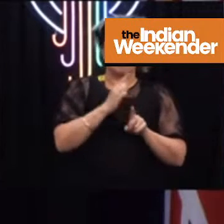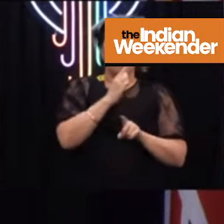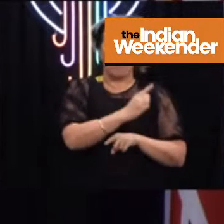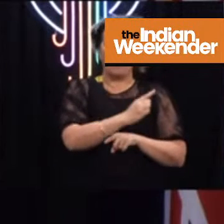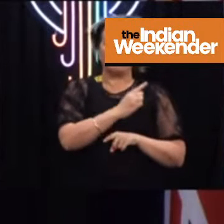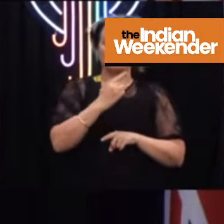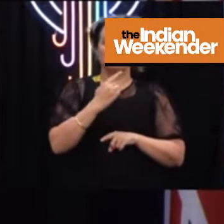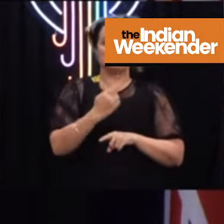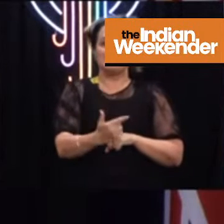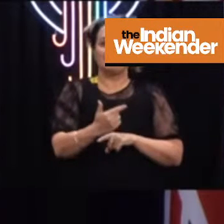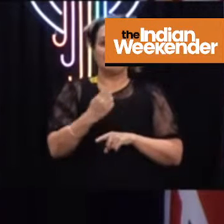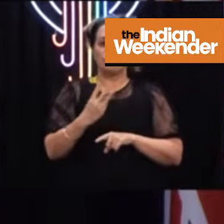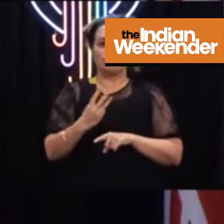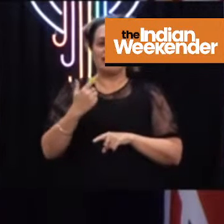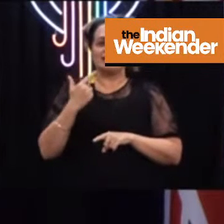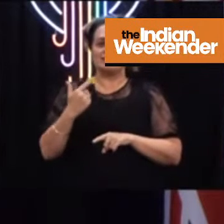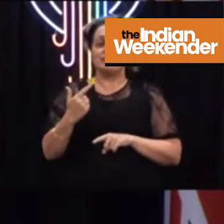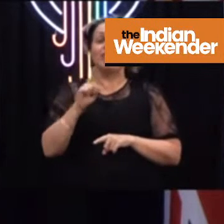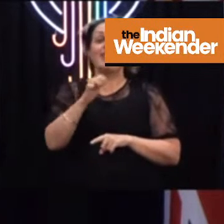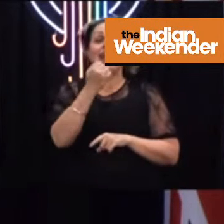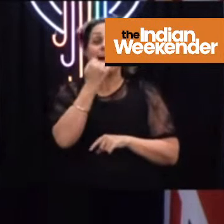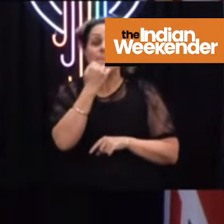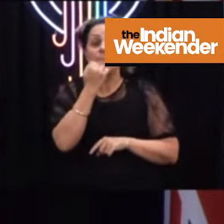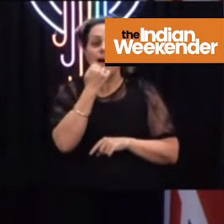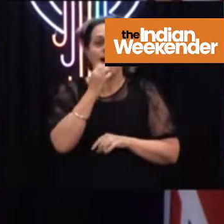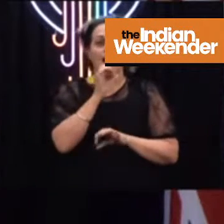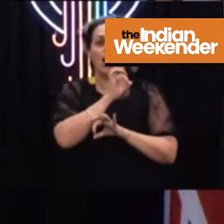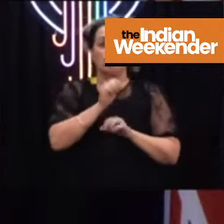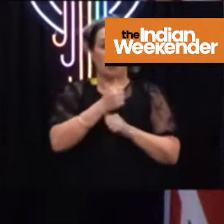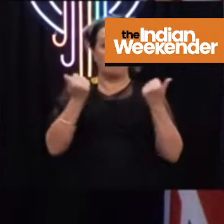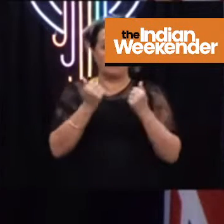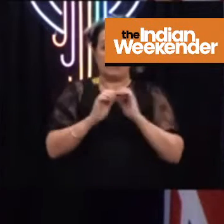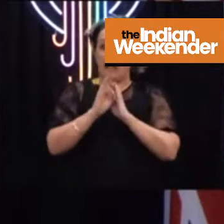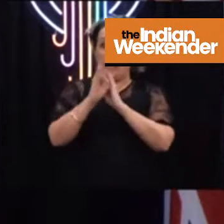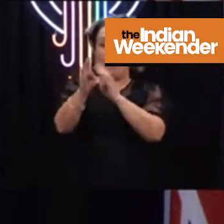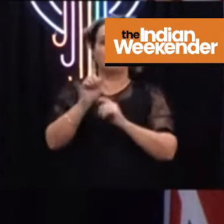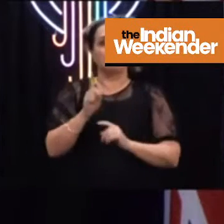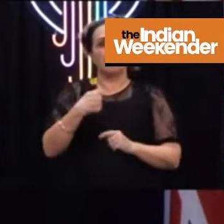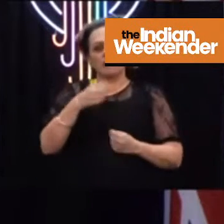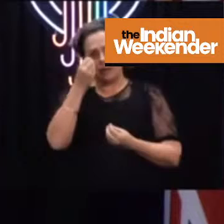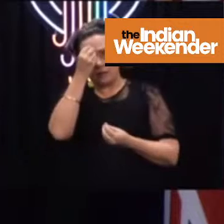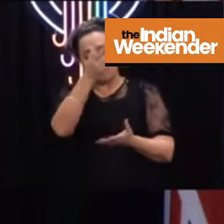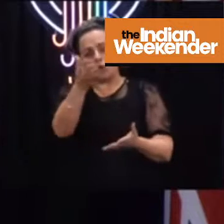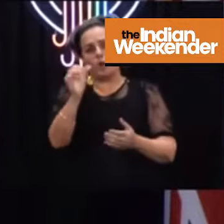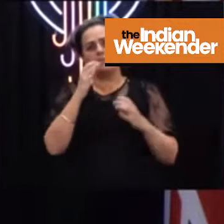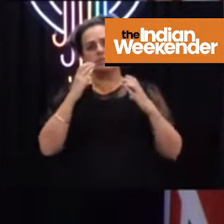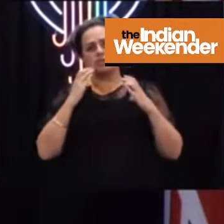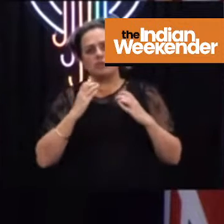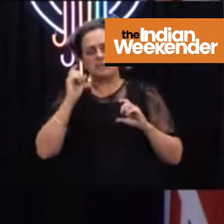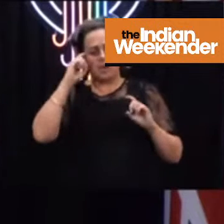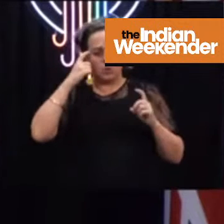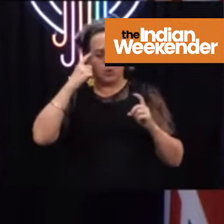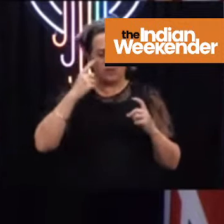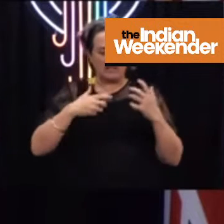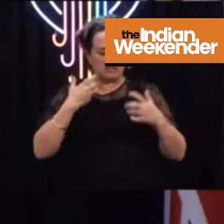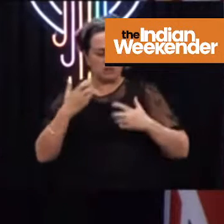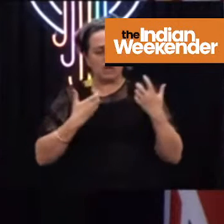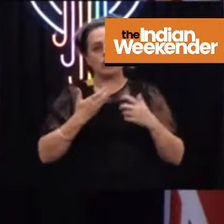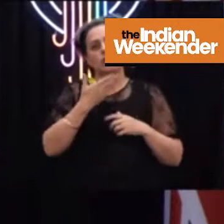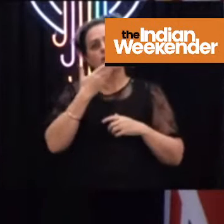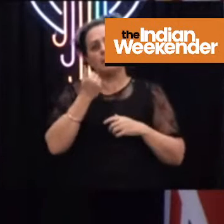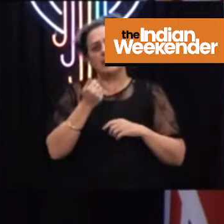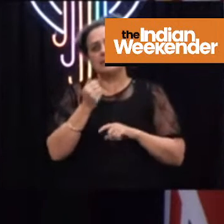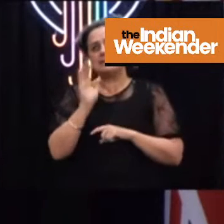people. So I guess what I would be wanting to do is encourage people, if they are stressed, anxious, and finding it a bit of a struggle, to reach out and get